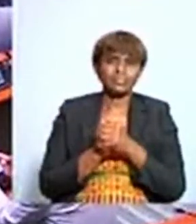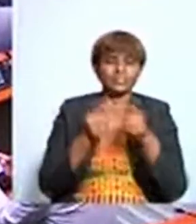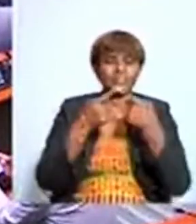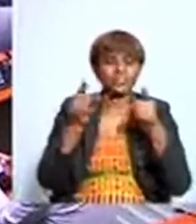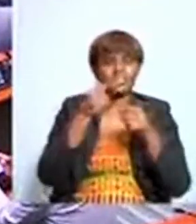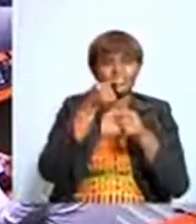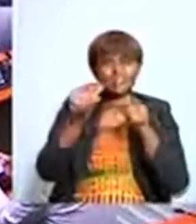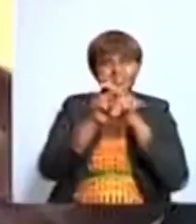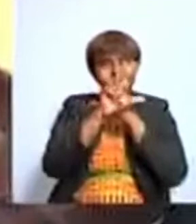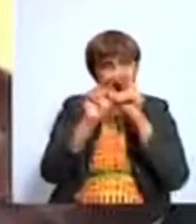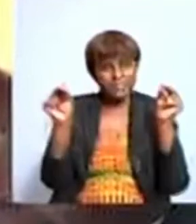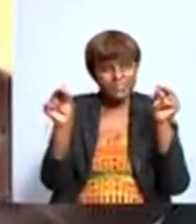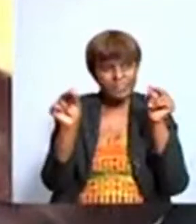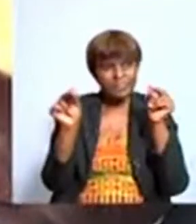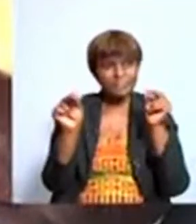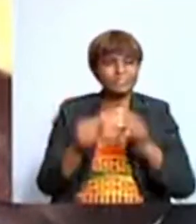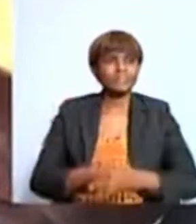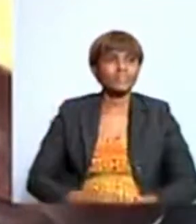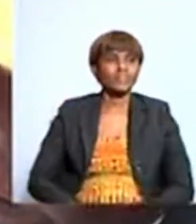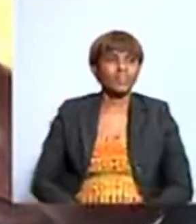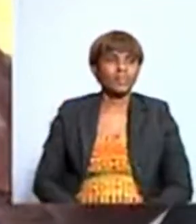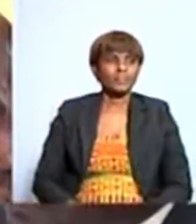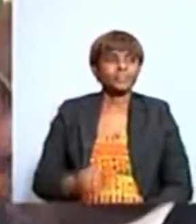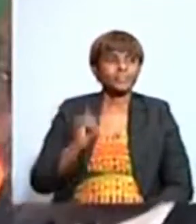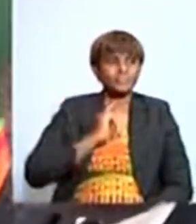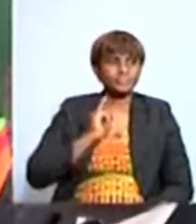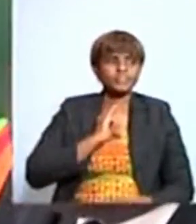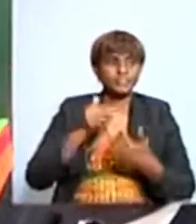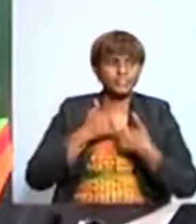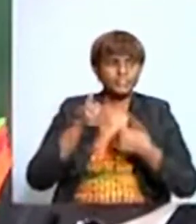Of the contrary say no. The ayes